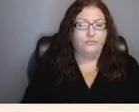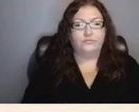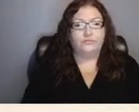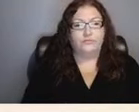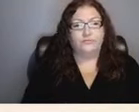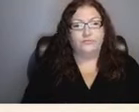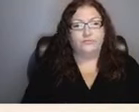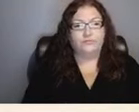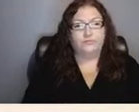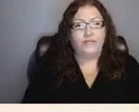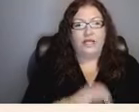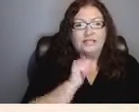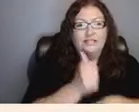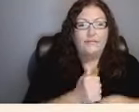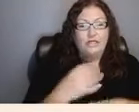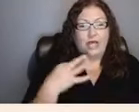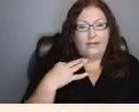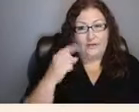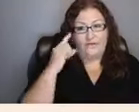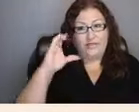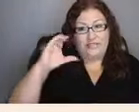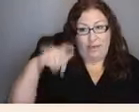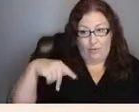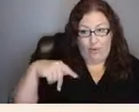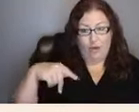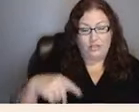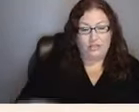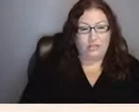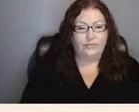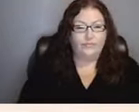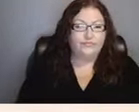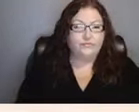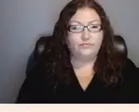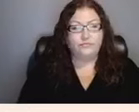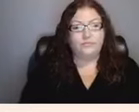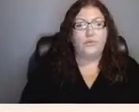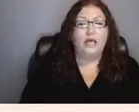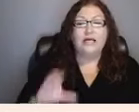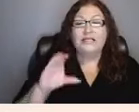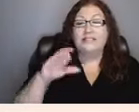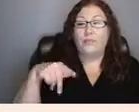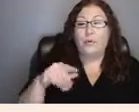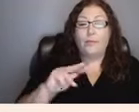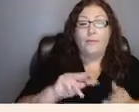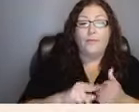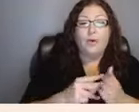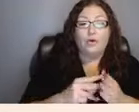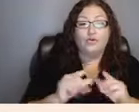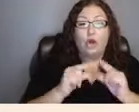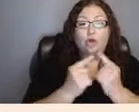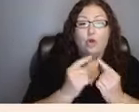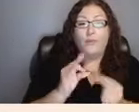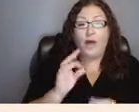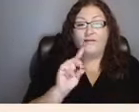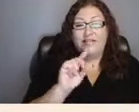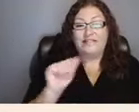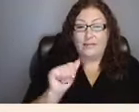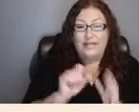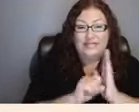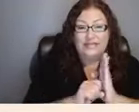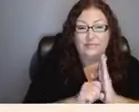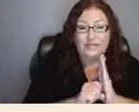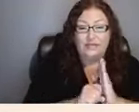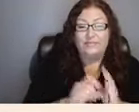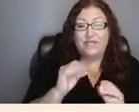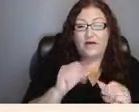Establishing eligibility for cerebral palsy. Cerebral palsy means a group of disabling symptoms of extended